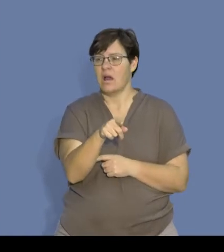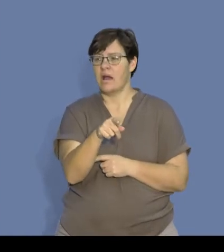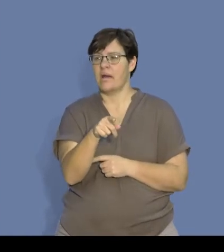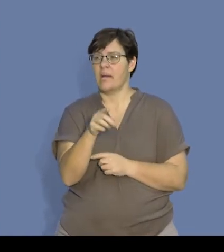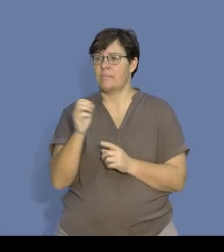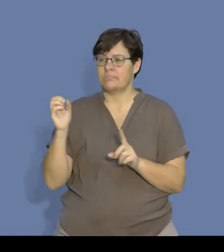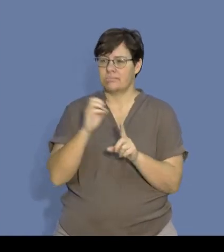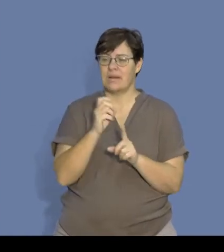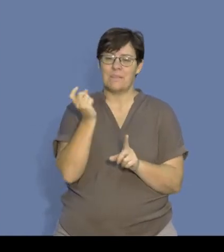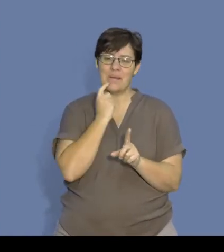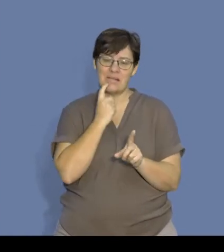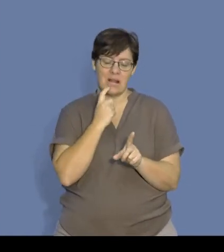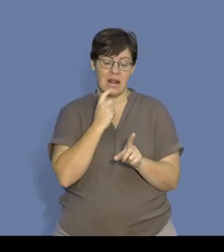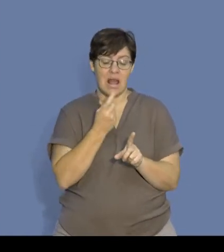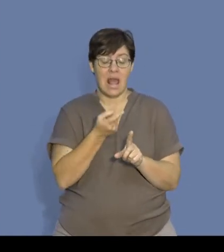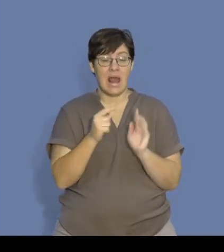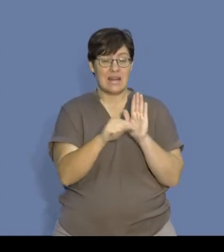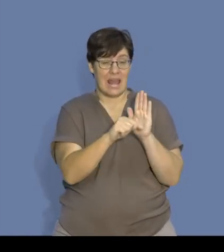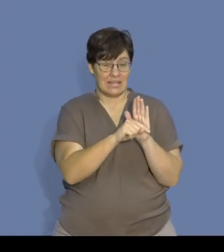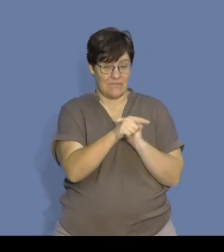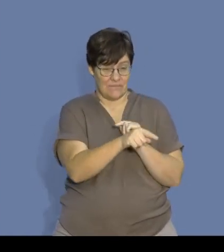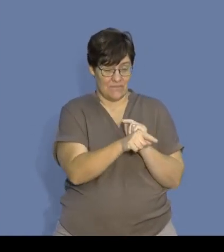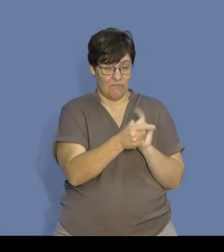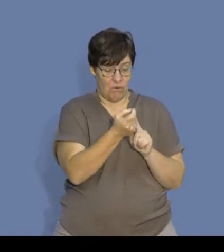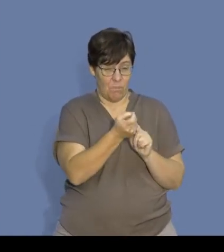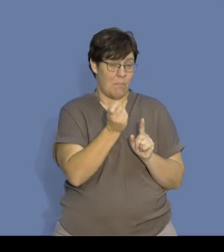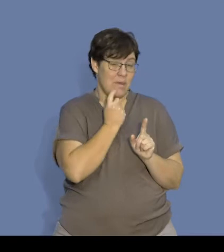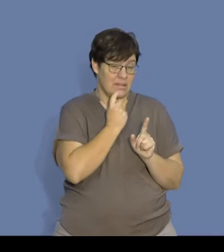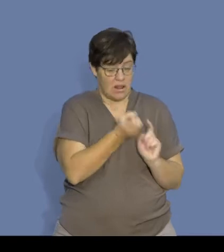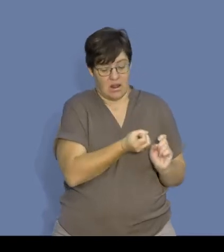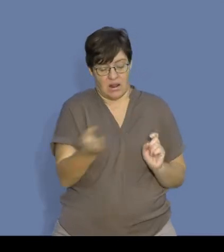electrons from the metal.